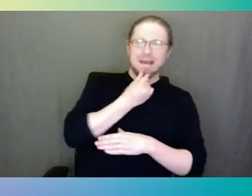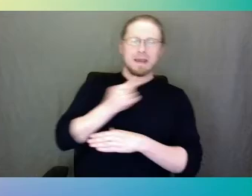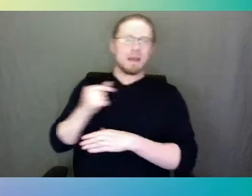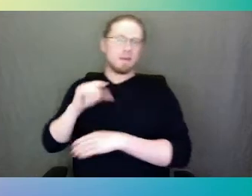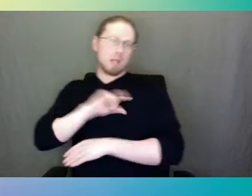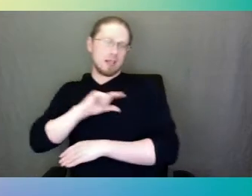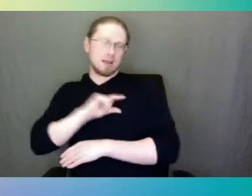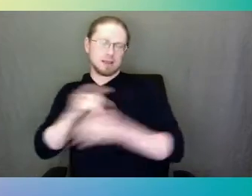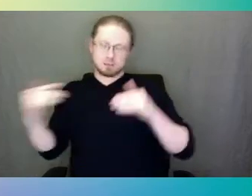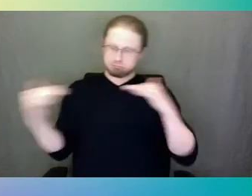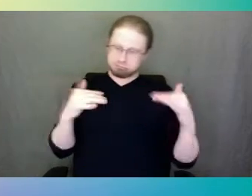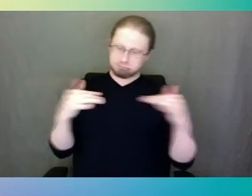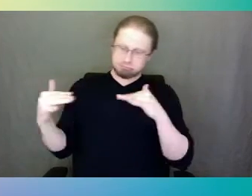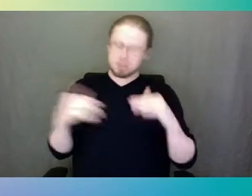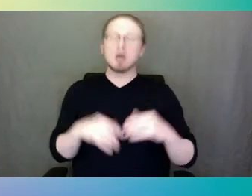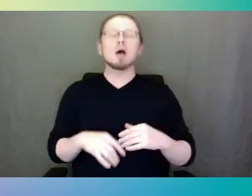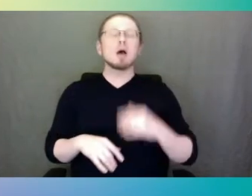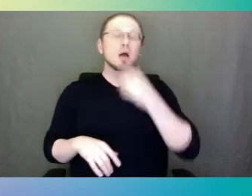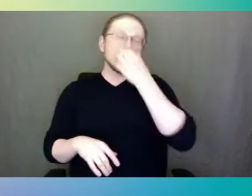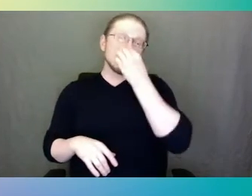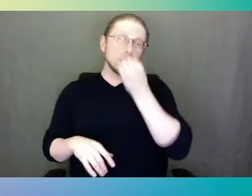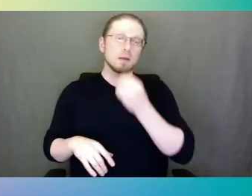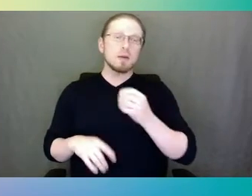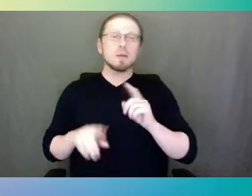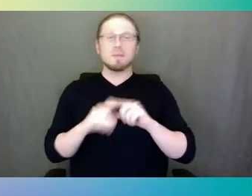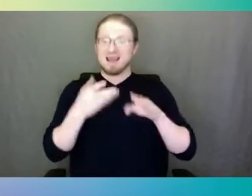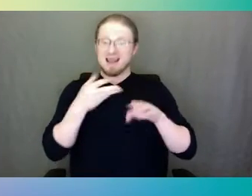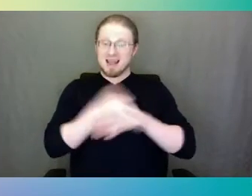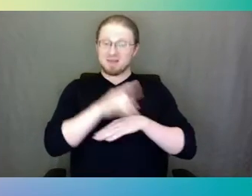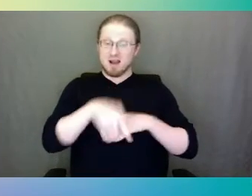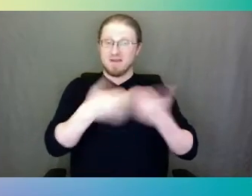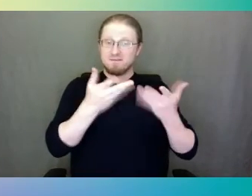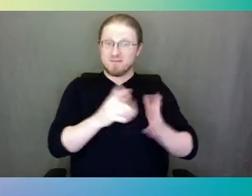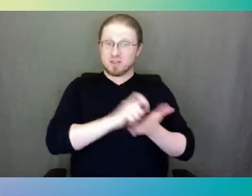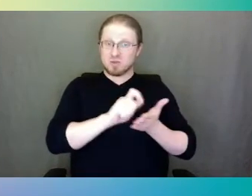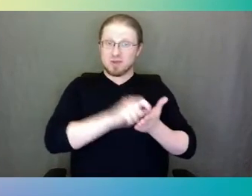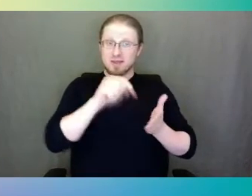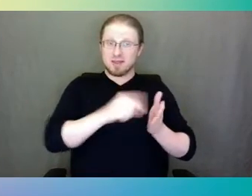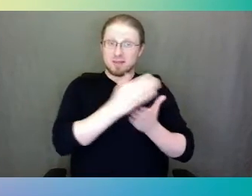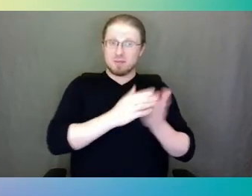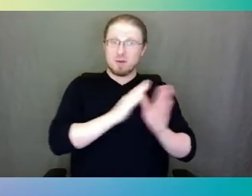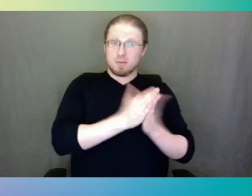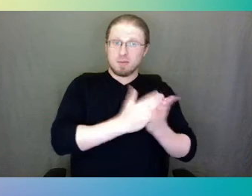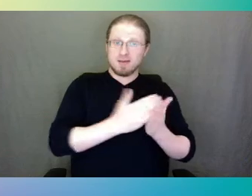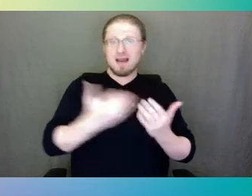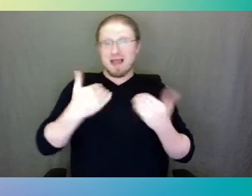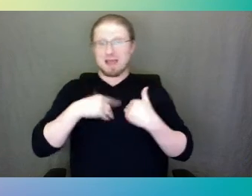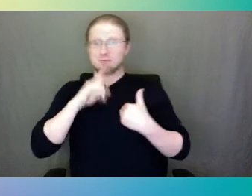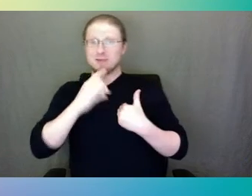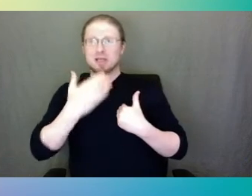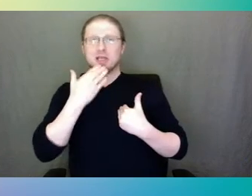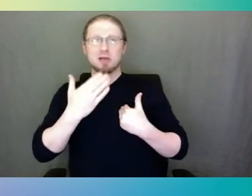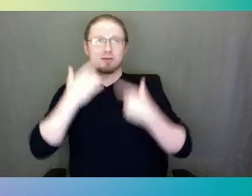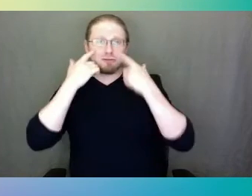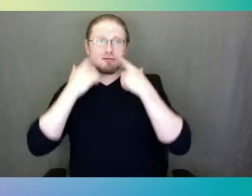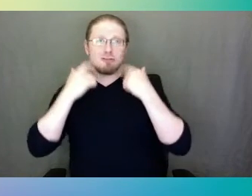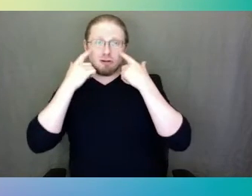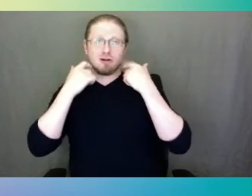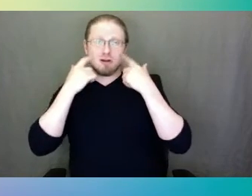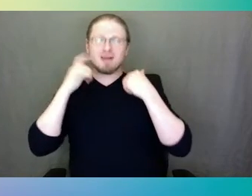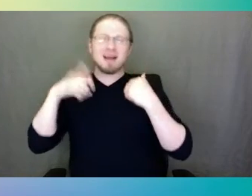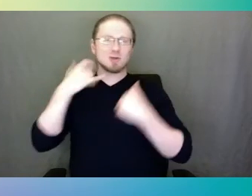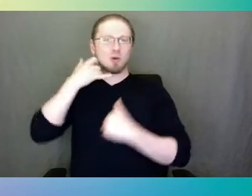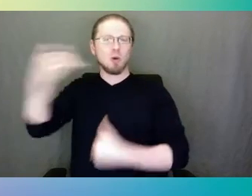things. After I finished this section of the book, I had another really good cry. And I had to call my pastor and